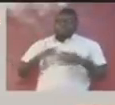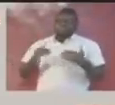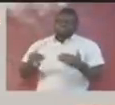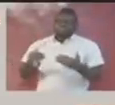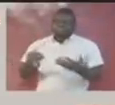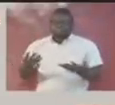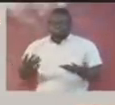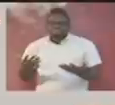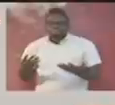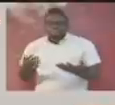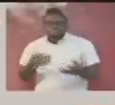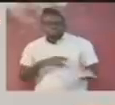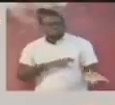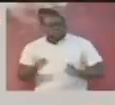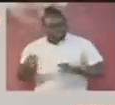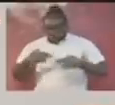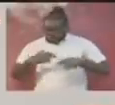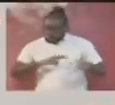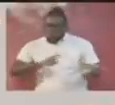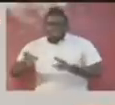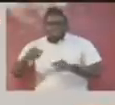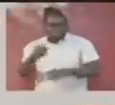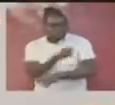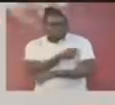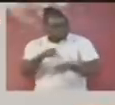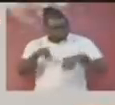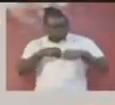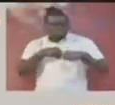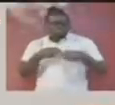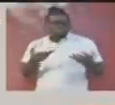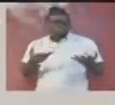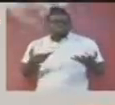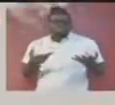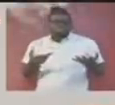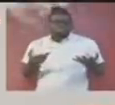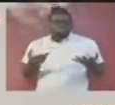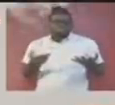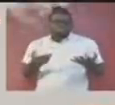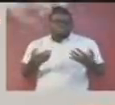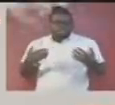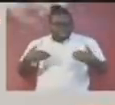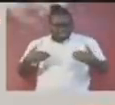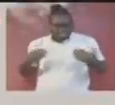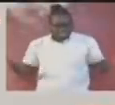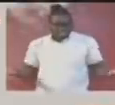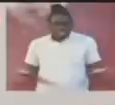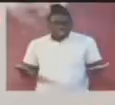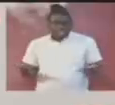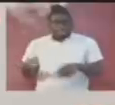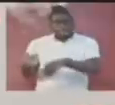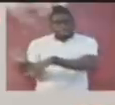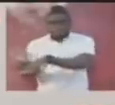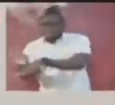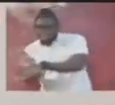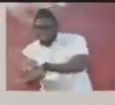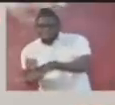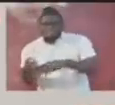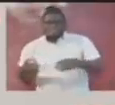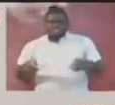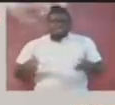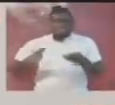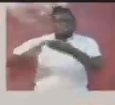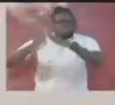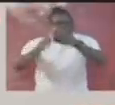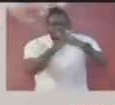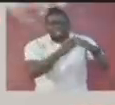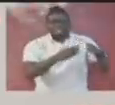day to access the vaccination in their neighborhoods, in their businesses, and so on. So let's focus.